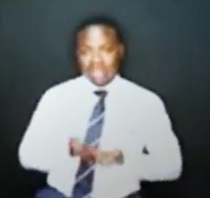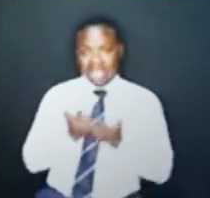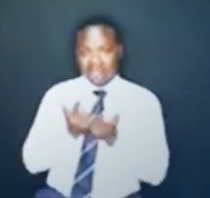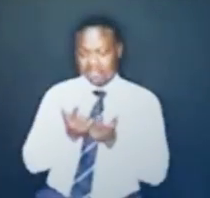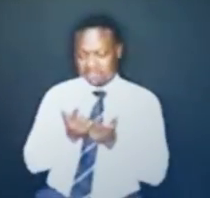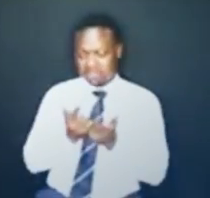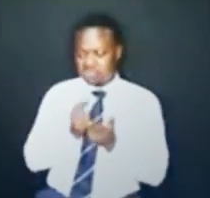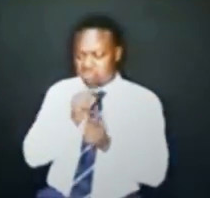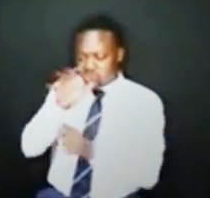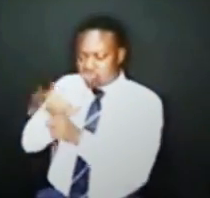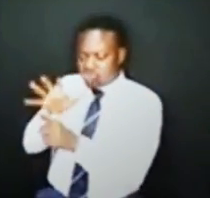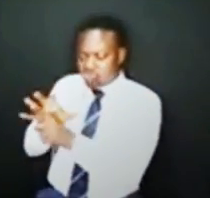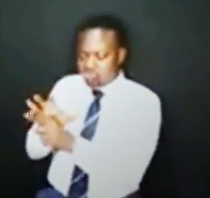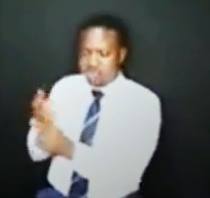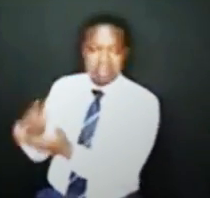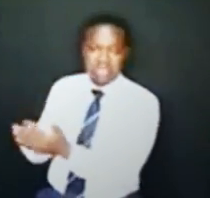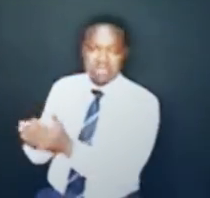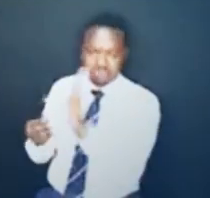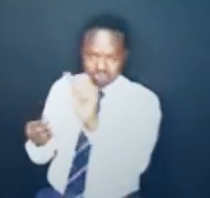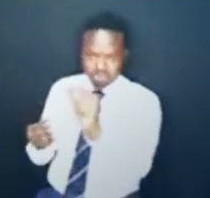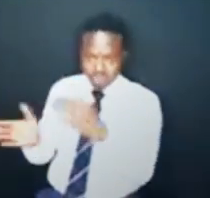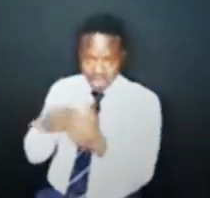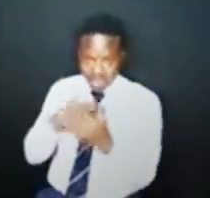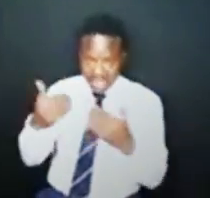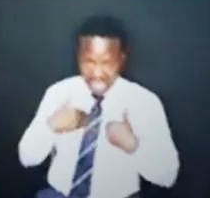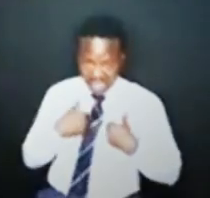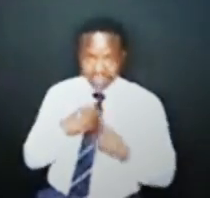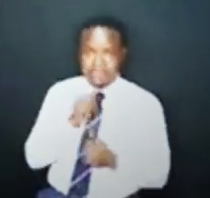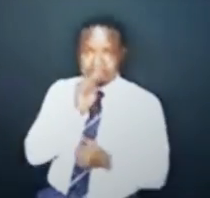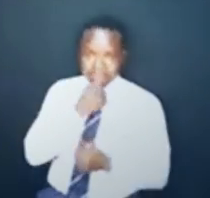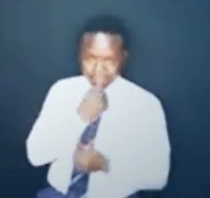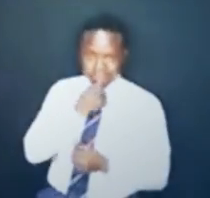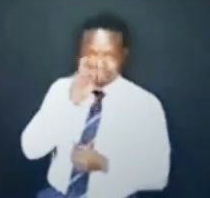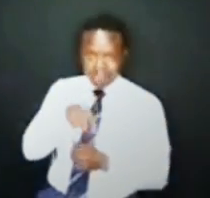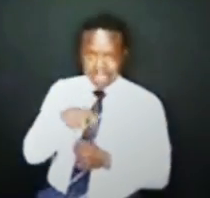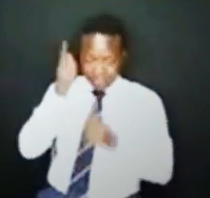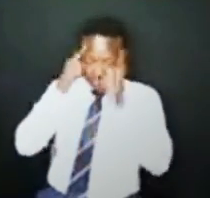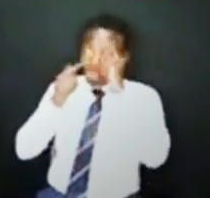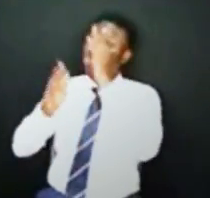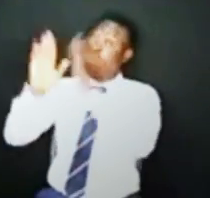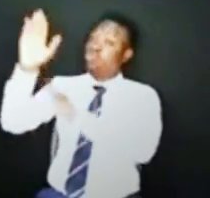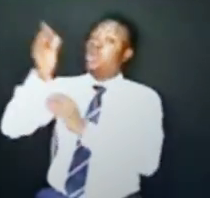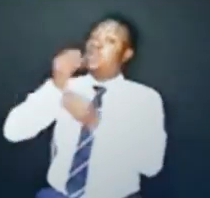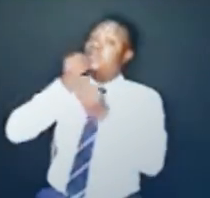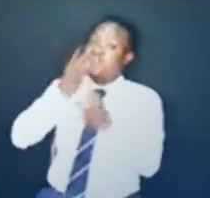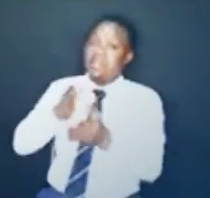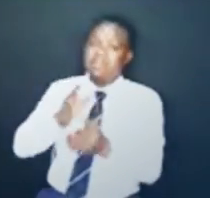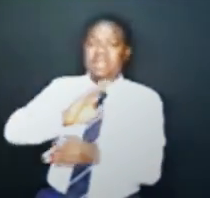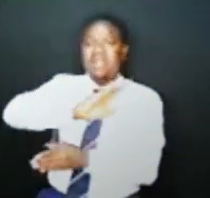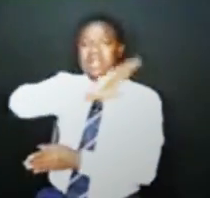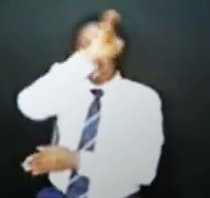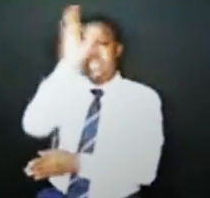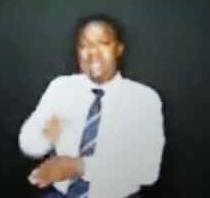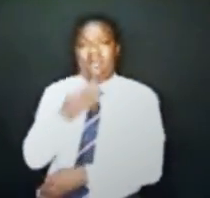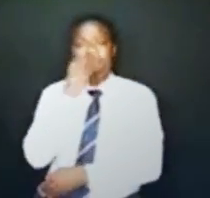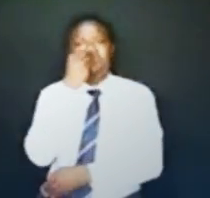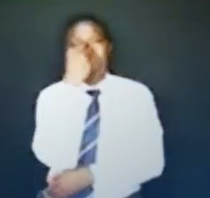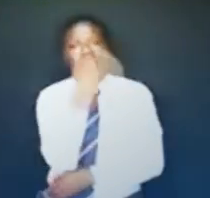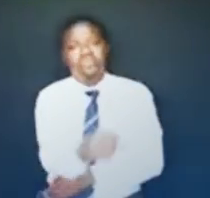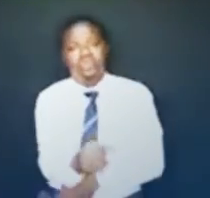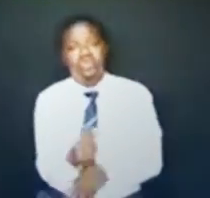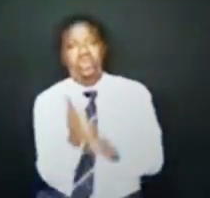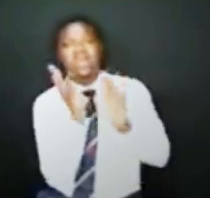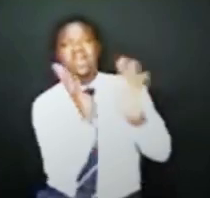money and be content with what you have, because God has said, never will I leave you